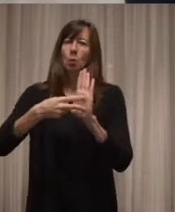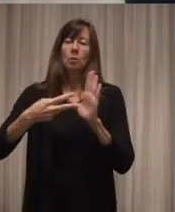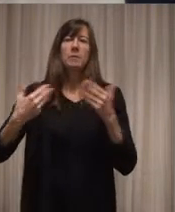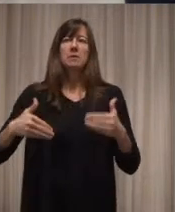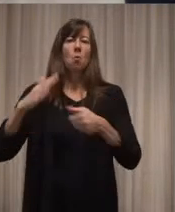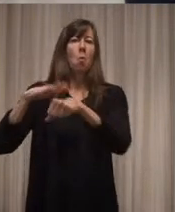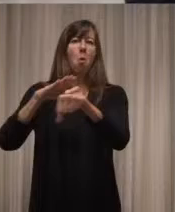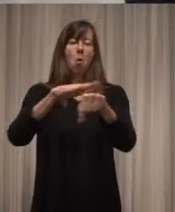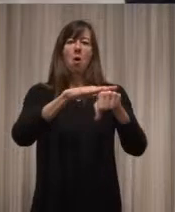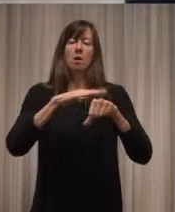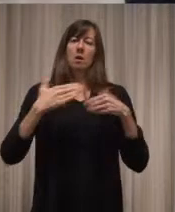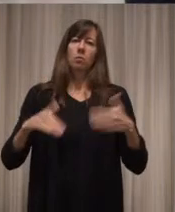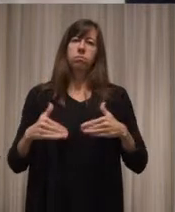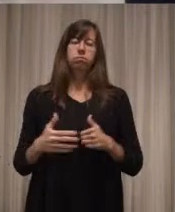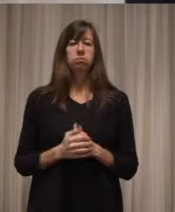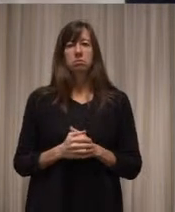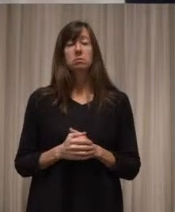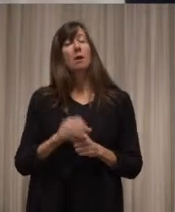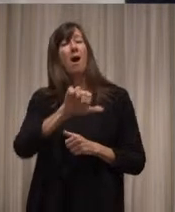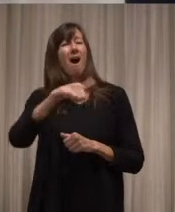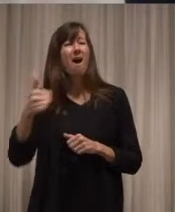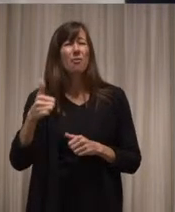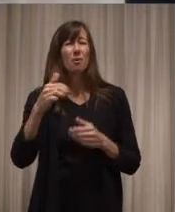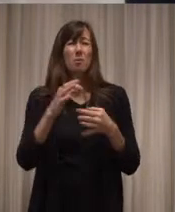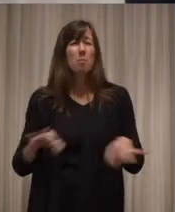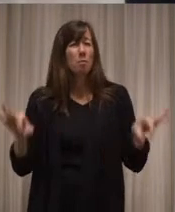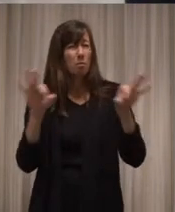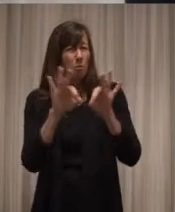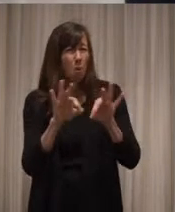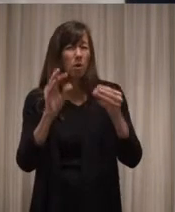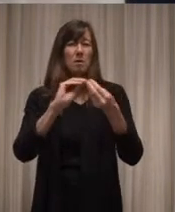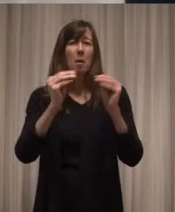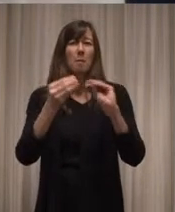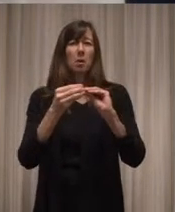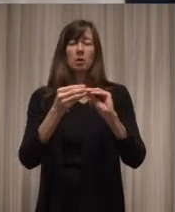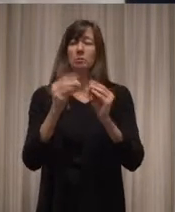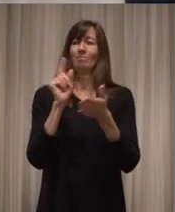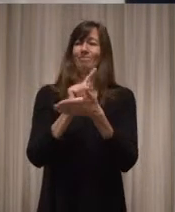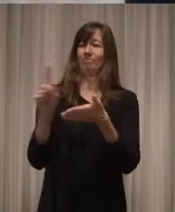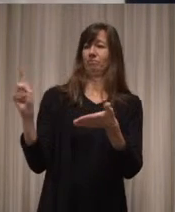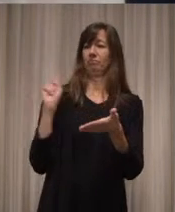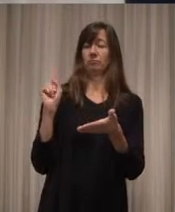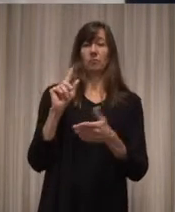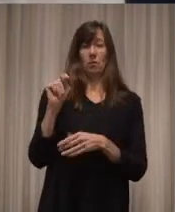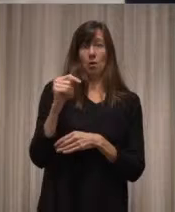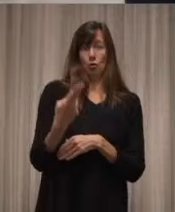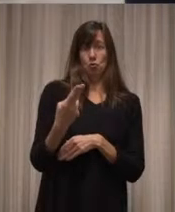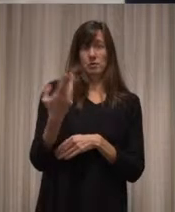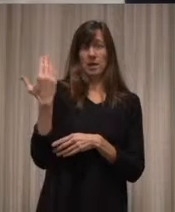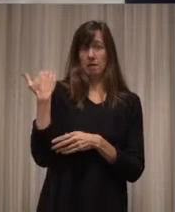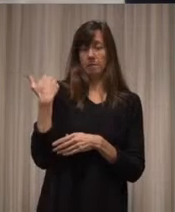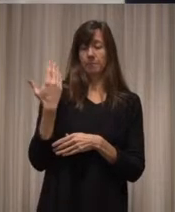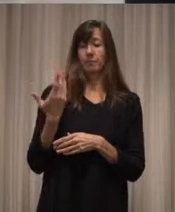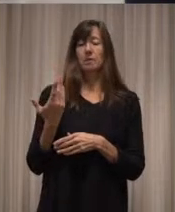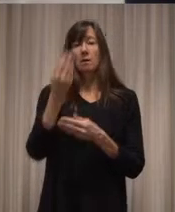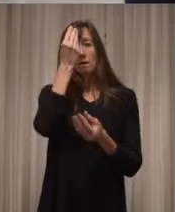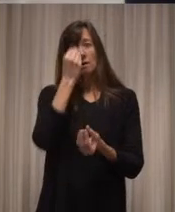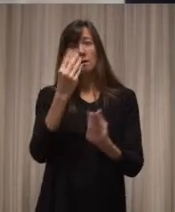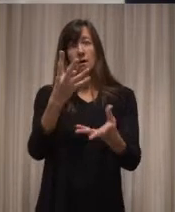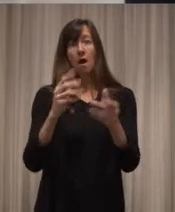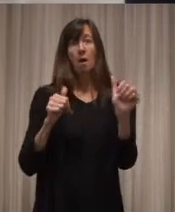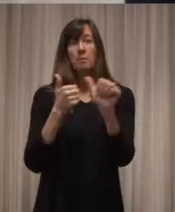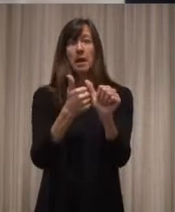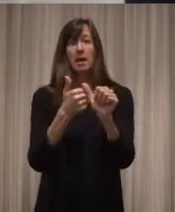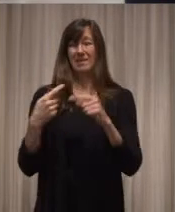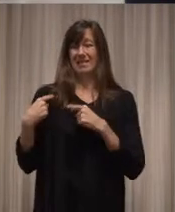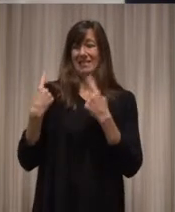most alarming spike is that since our last update, just last week on Thursday, we have seen